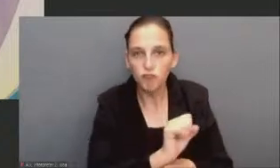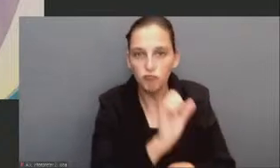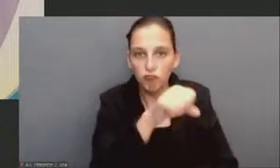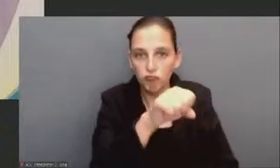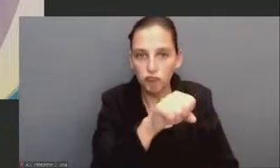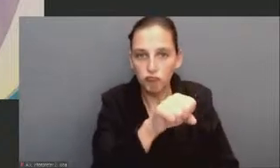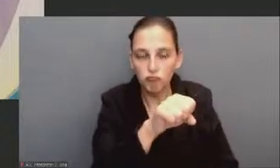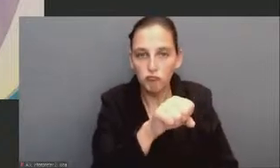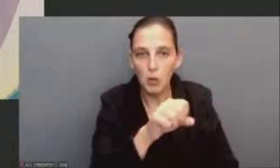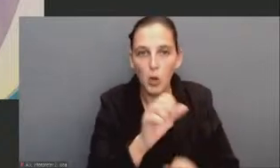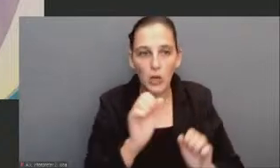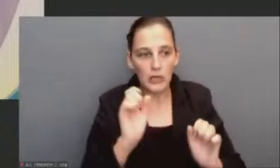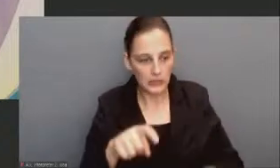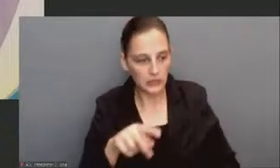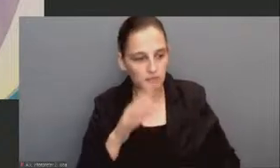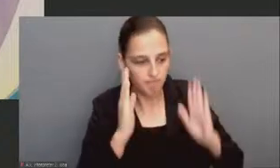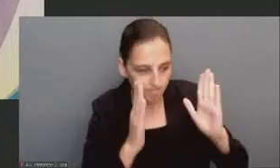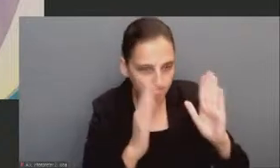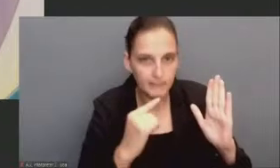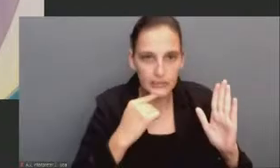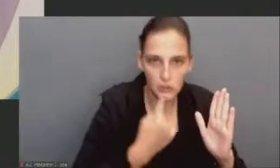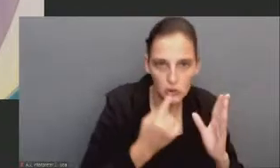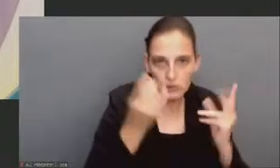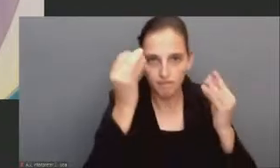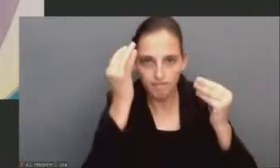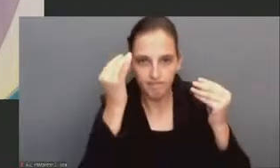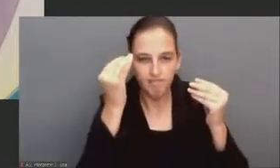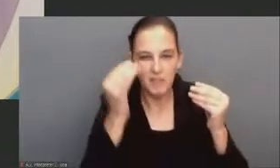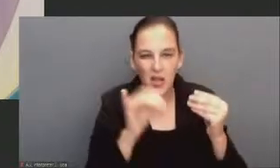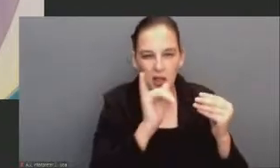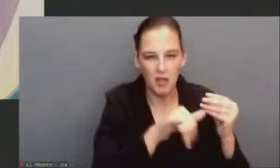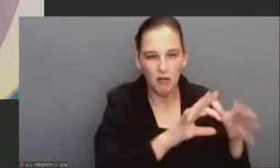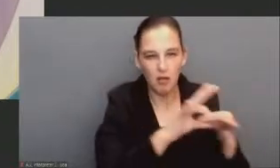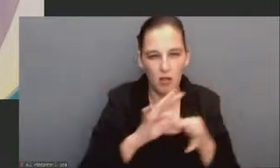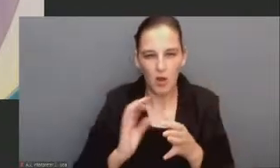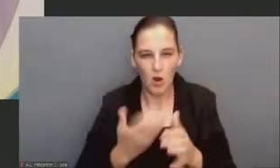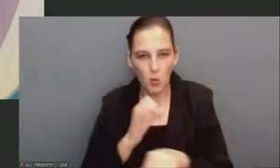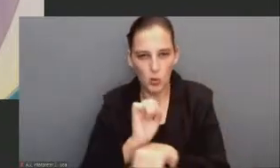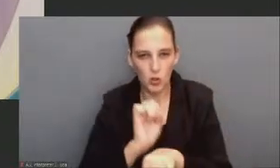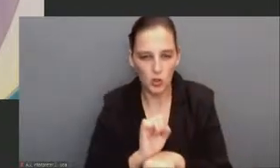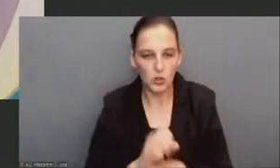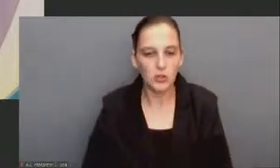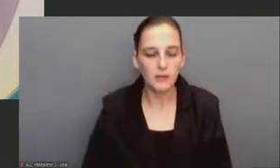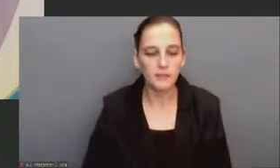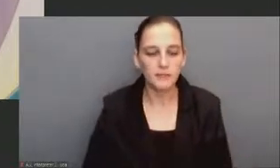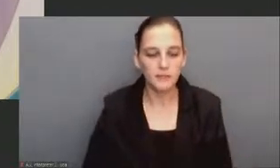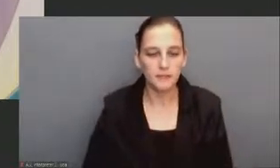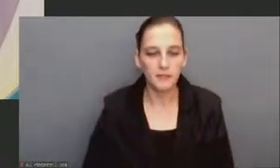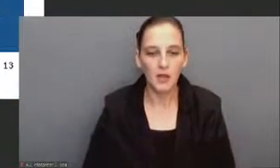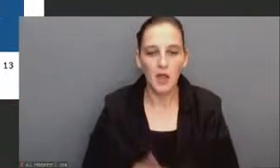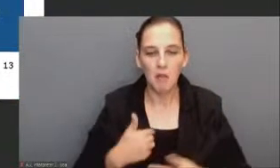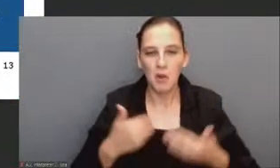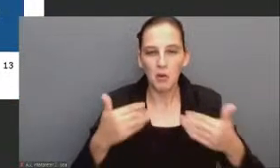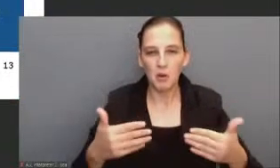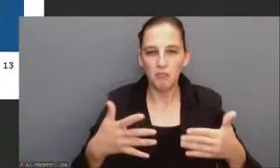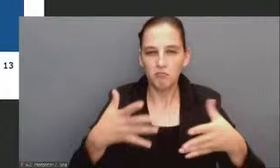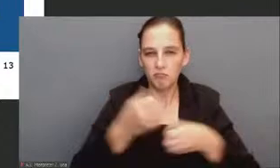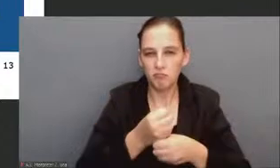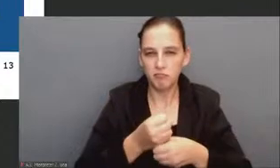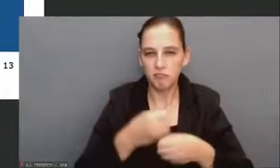taken seriously. So that was a theme of much of the work. And if we go ahead, I'll summarize the problem statements that we've come